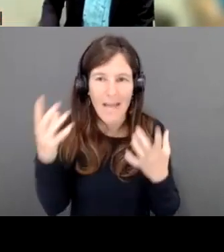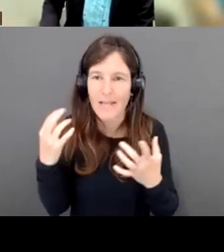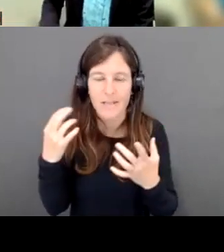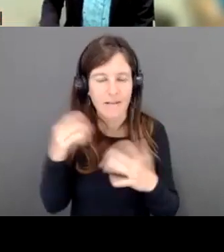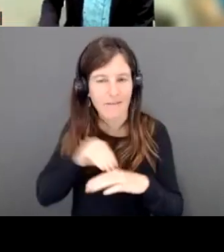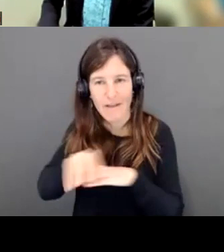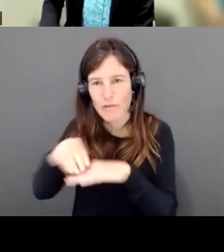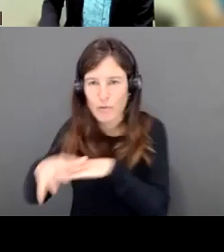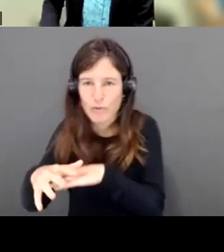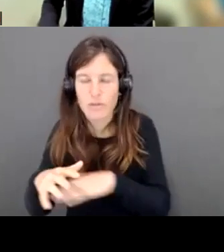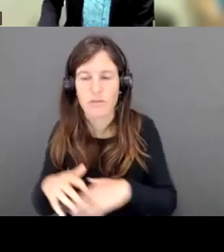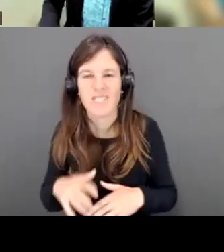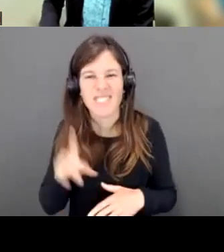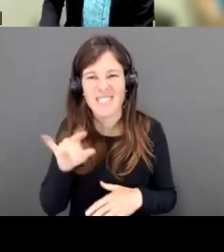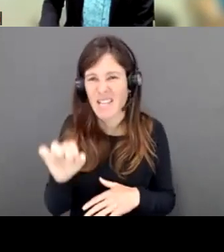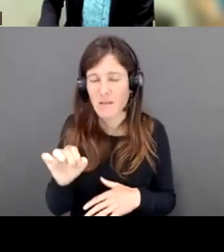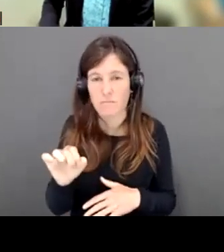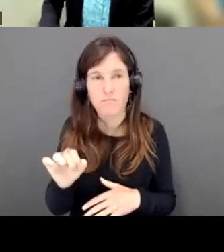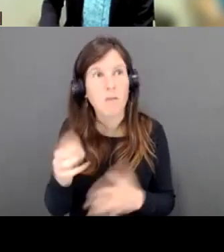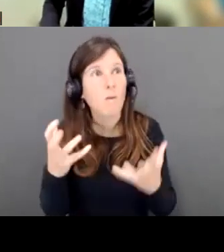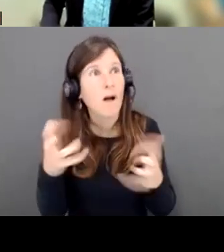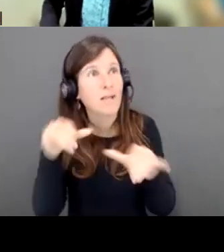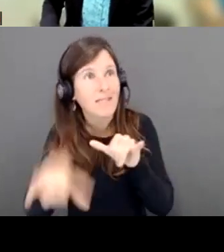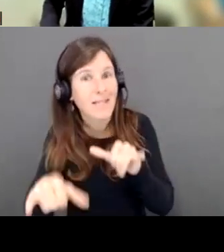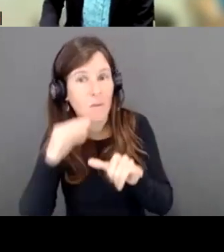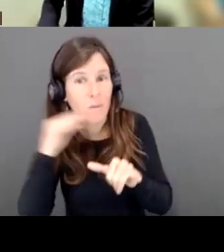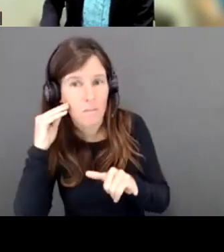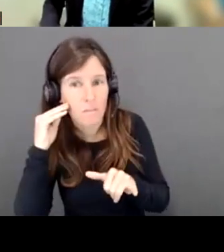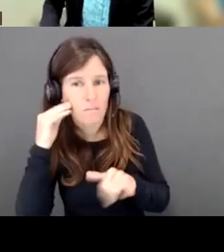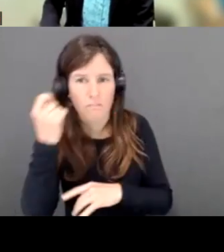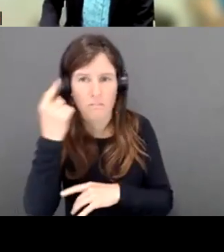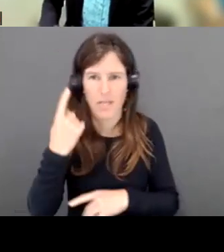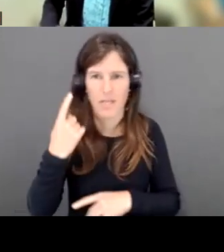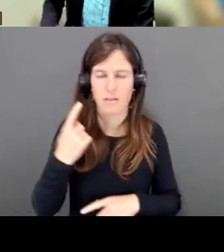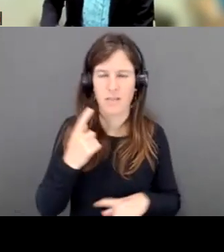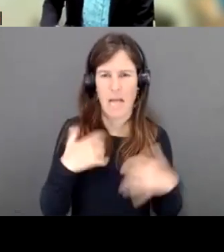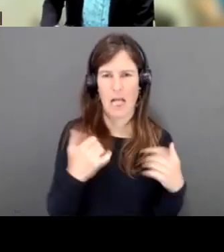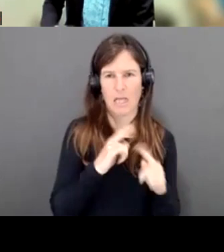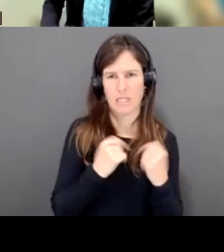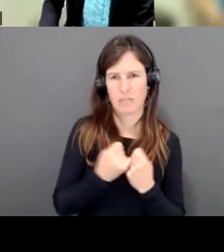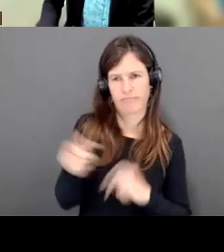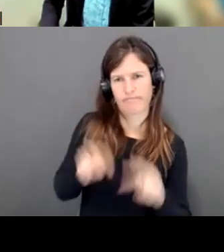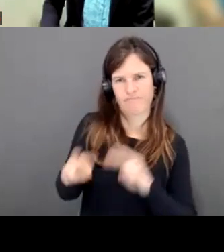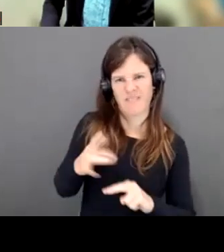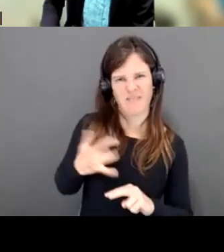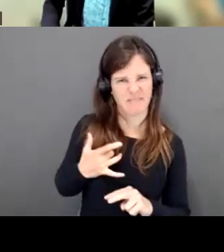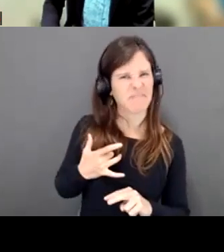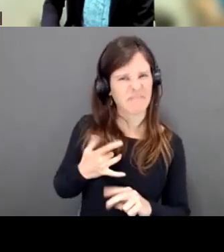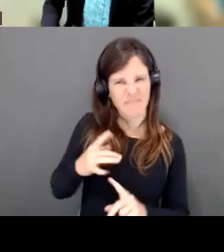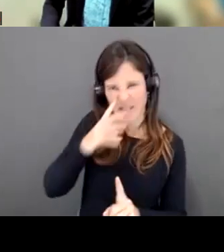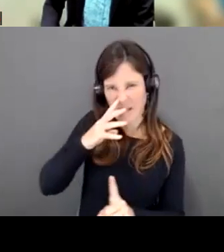house, even though there's some reason to suspect that maybe there's some neglect or abuse happening.